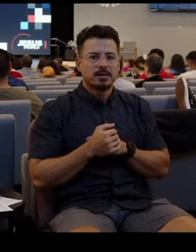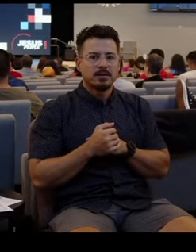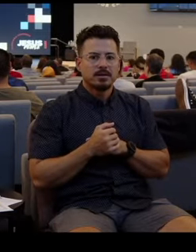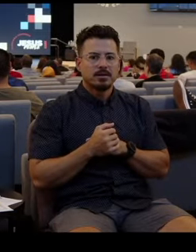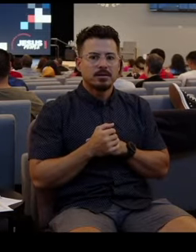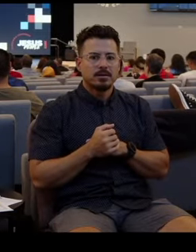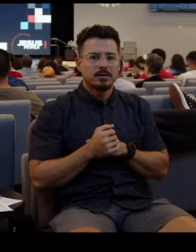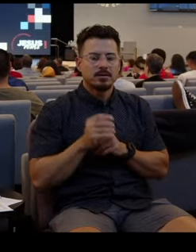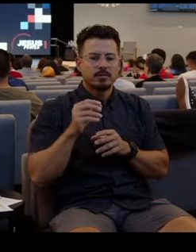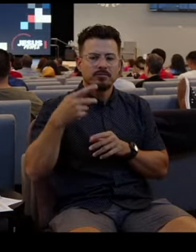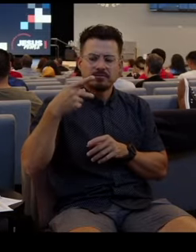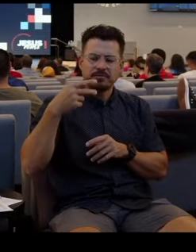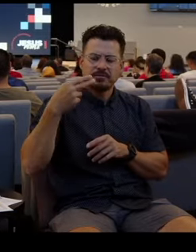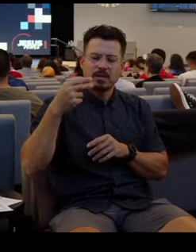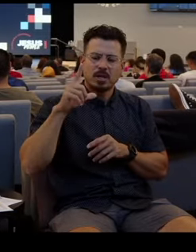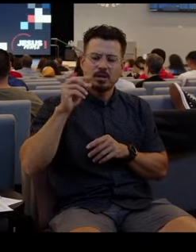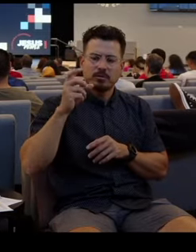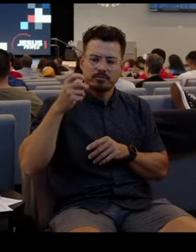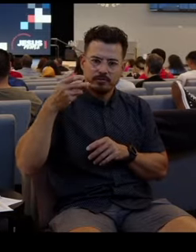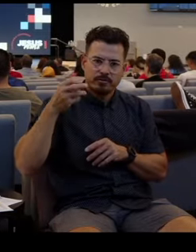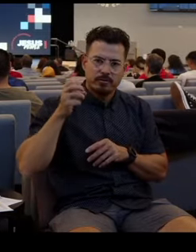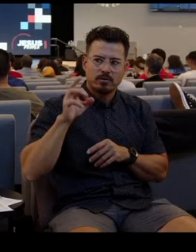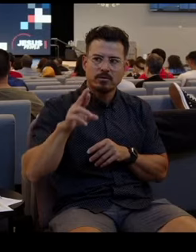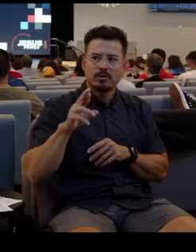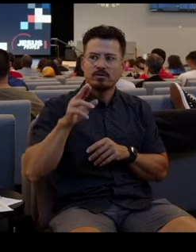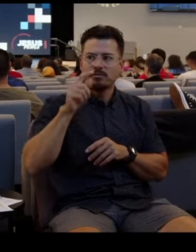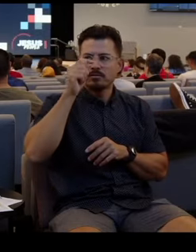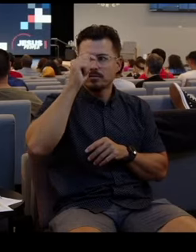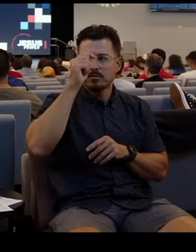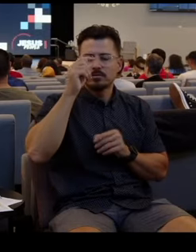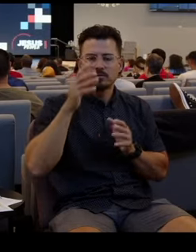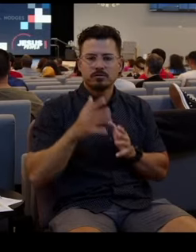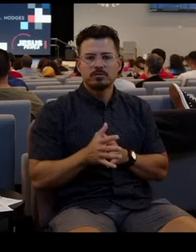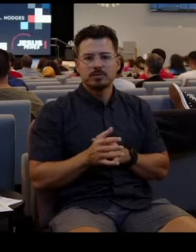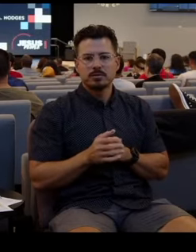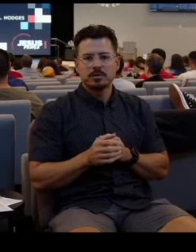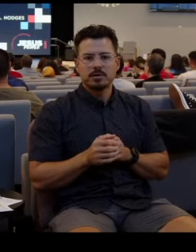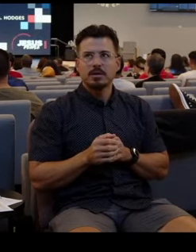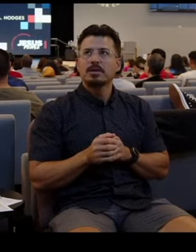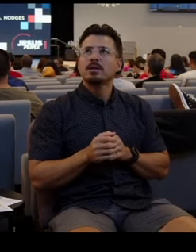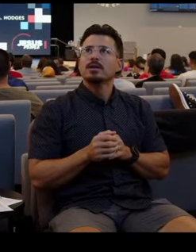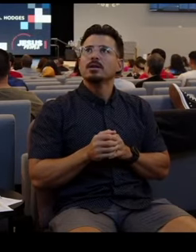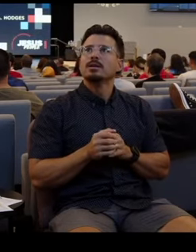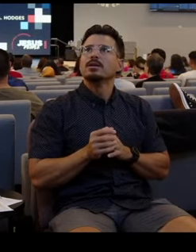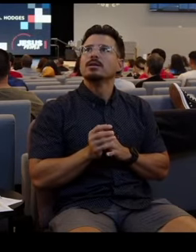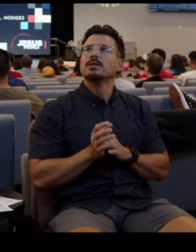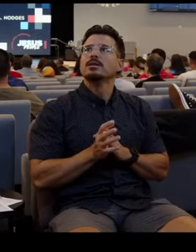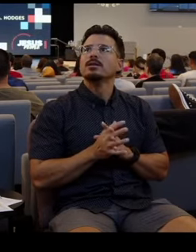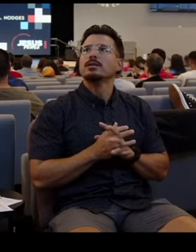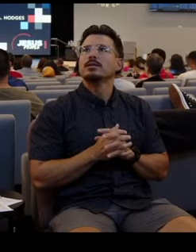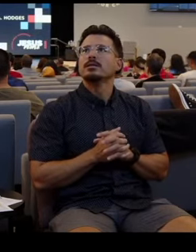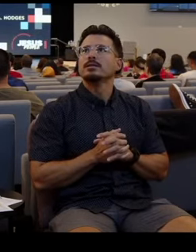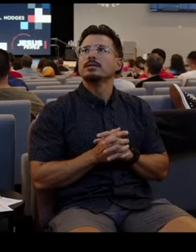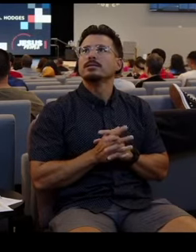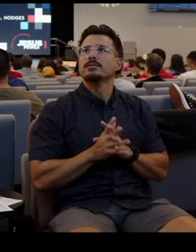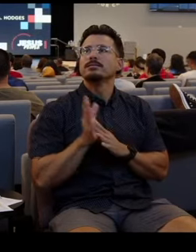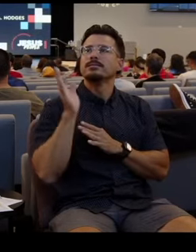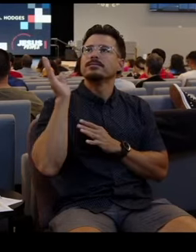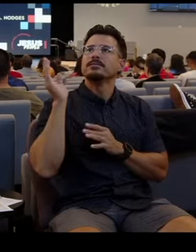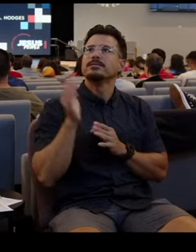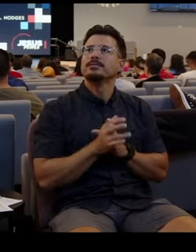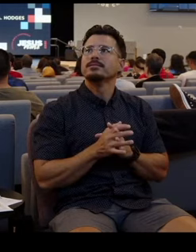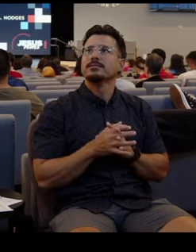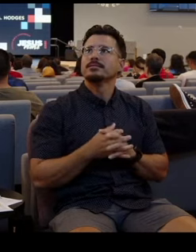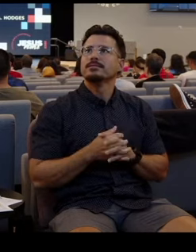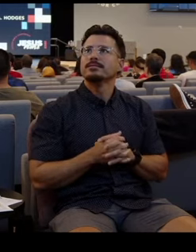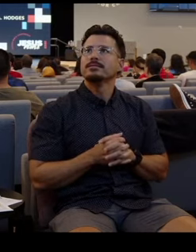theologian, more of a philosopher. But he had a tremendous comment. He said, when a relationship has to be organized or reduced